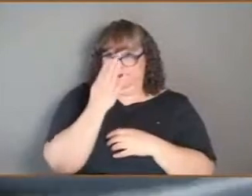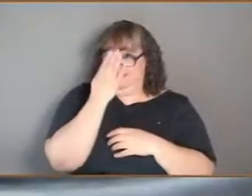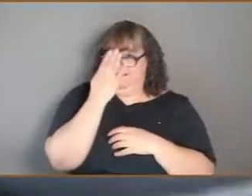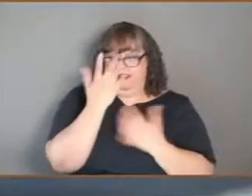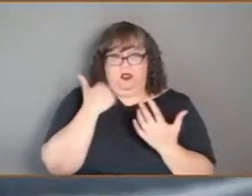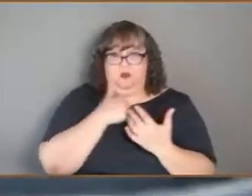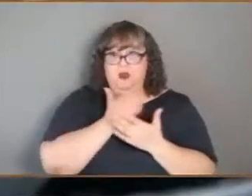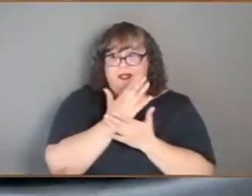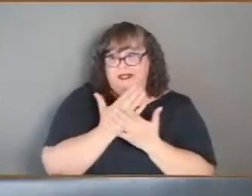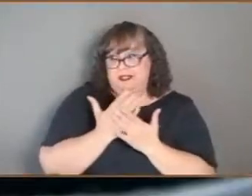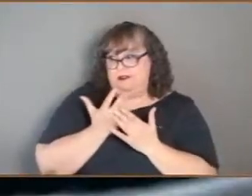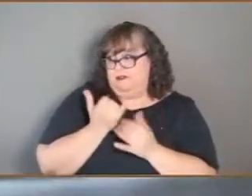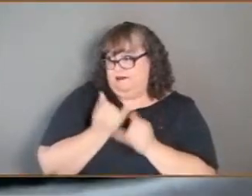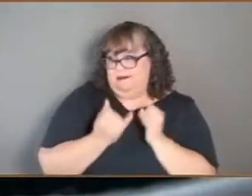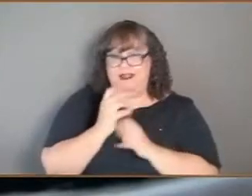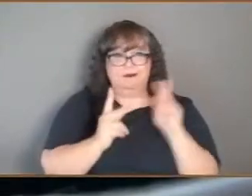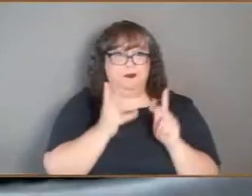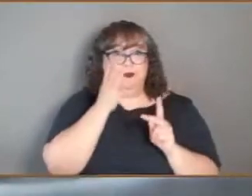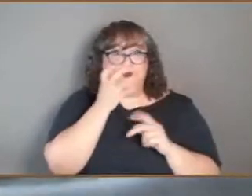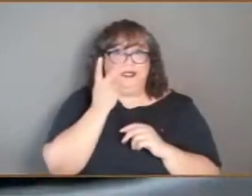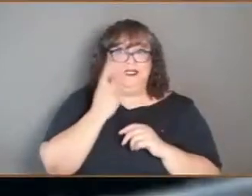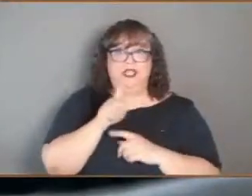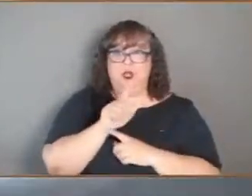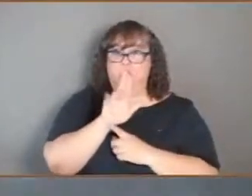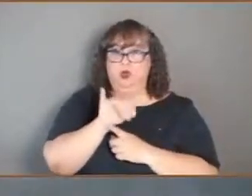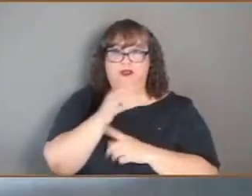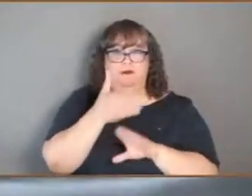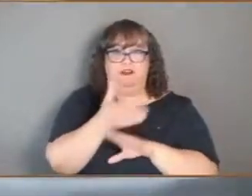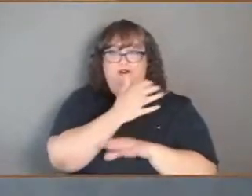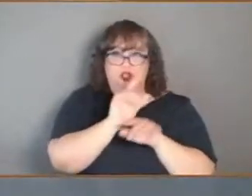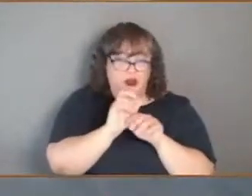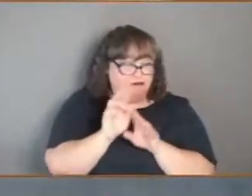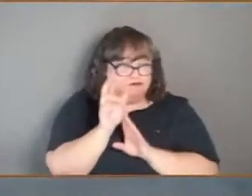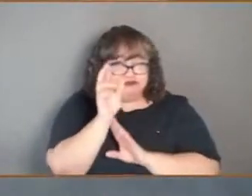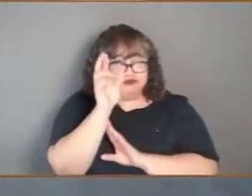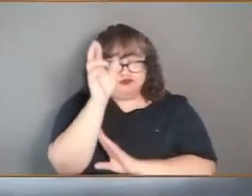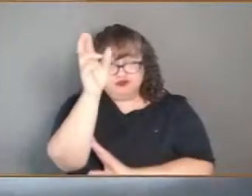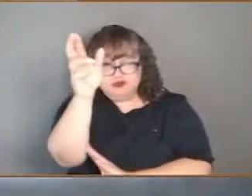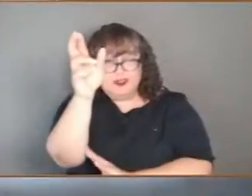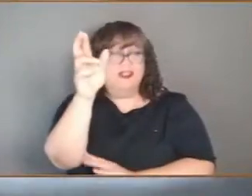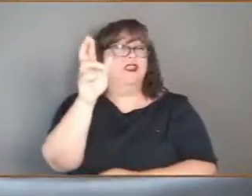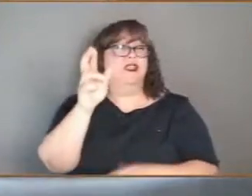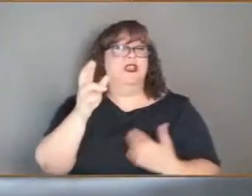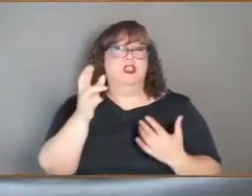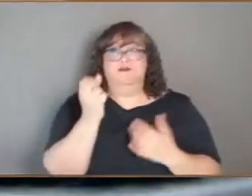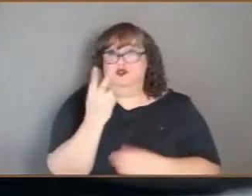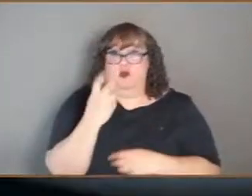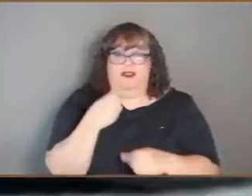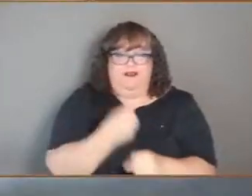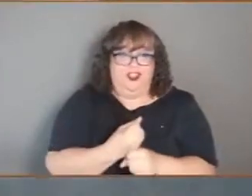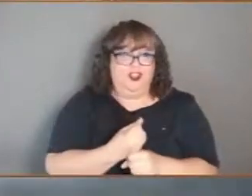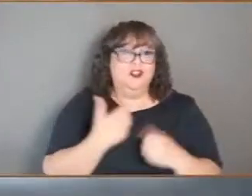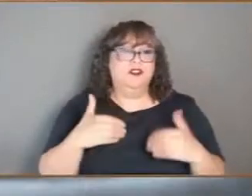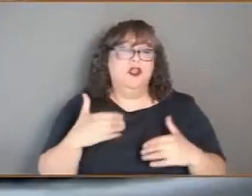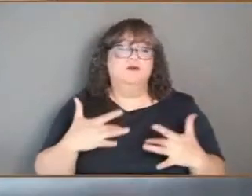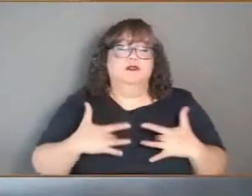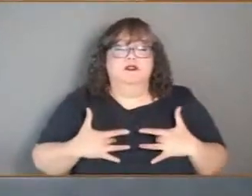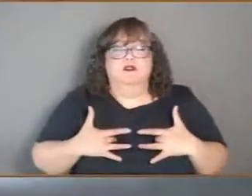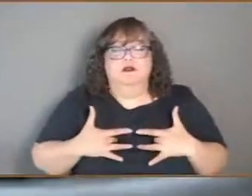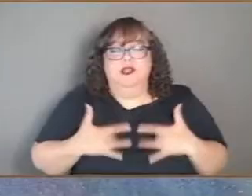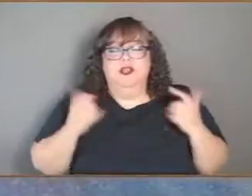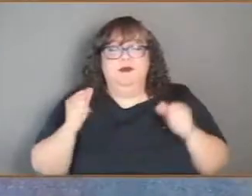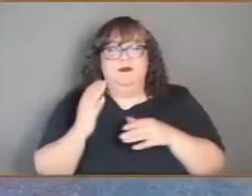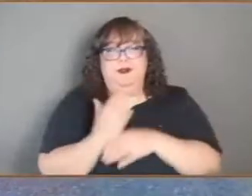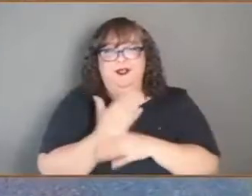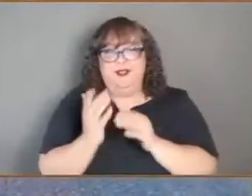into space. It's a long mission ahead, and yeah, super thrilled to share this moment with you and take you along for the